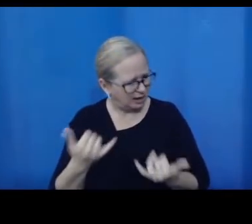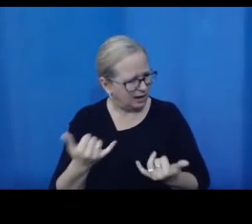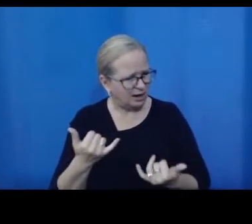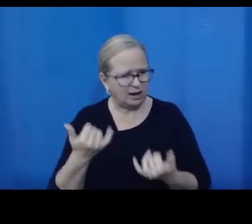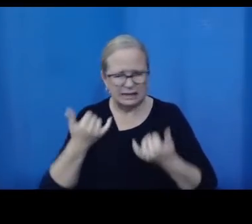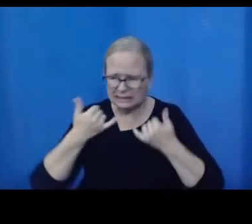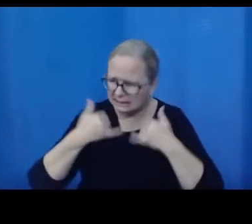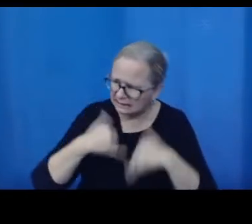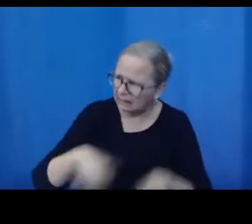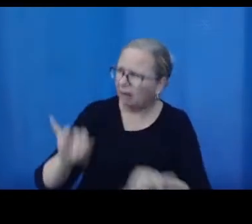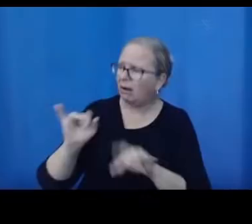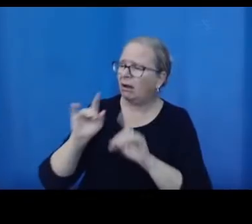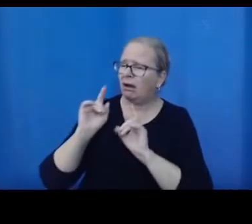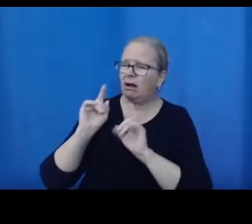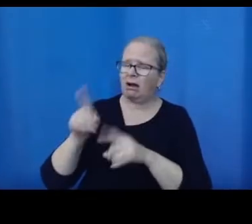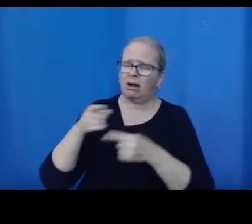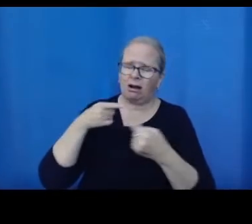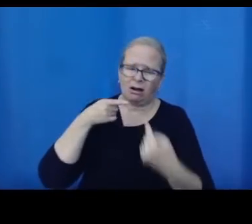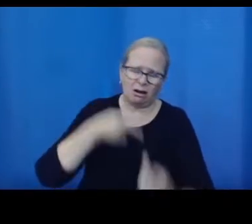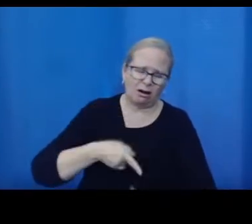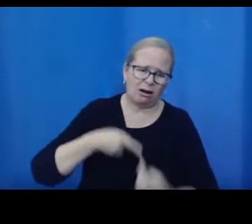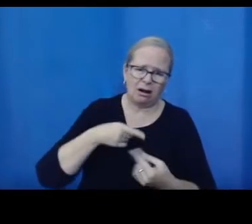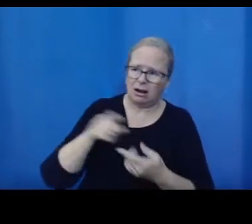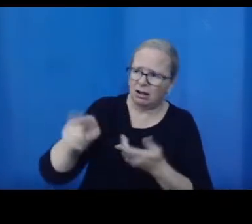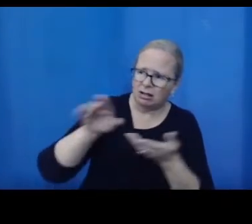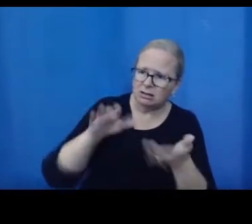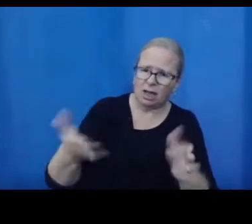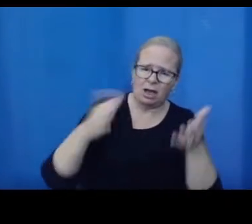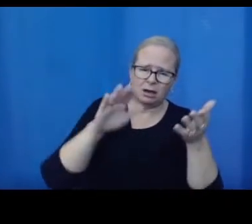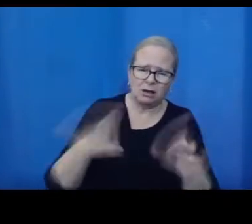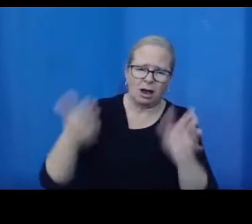And it's death that isn't